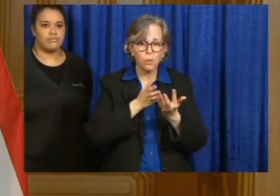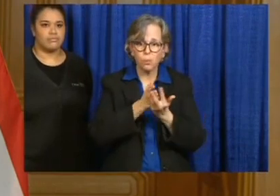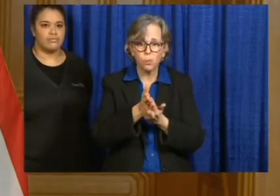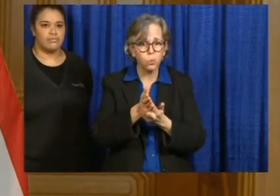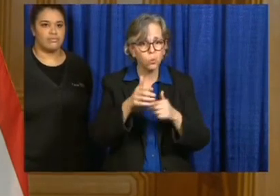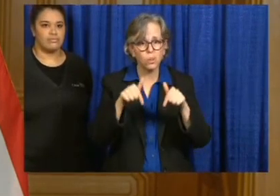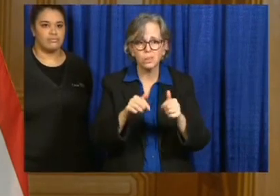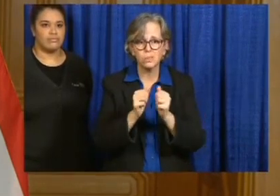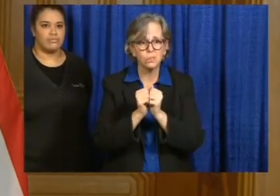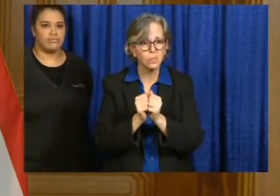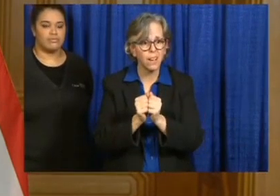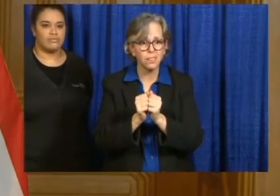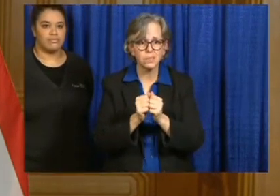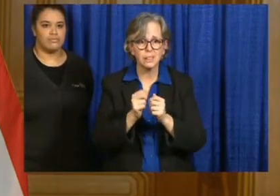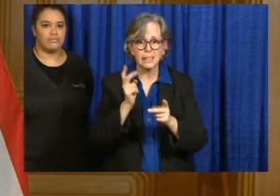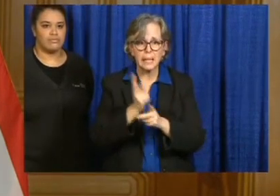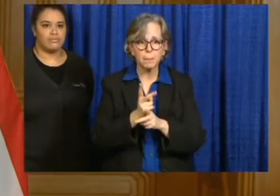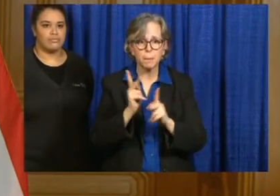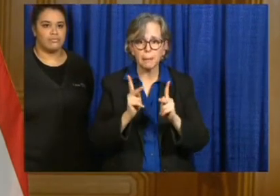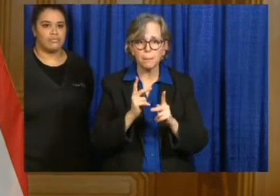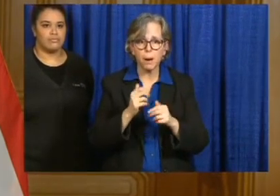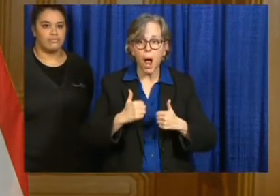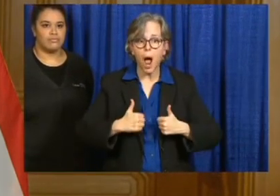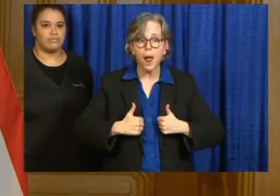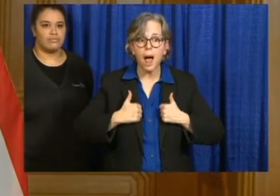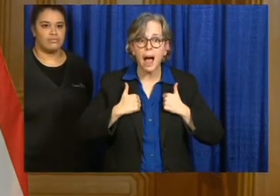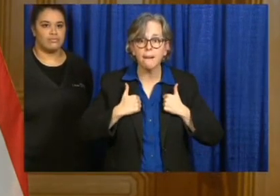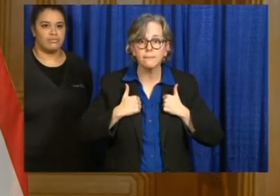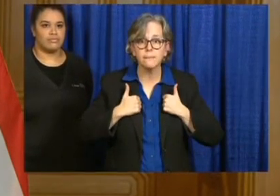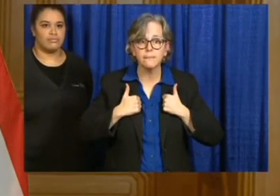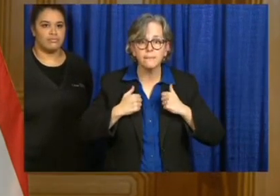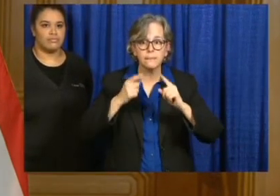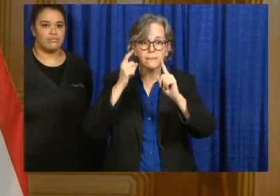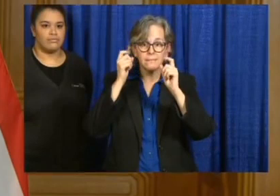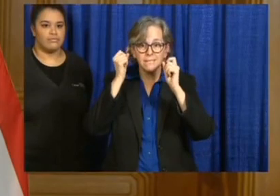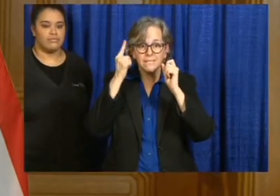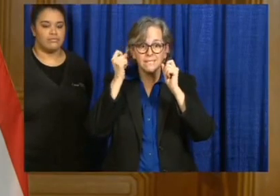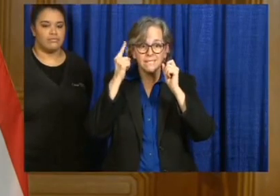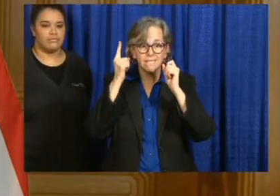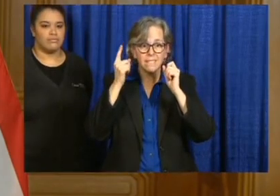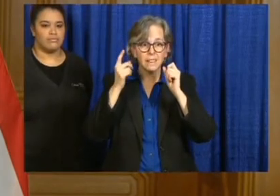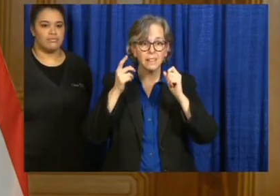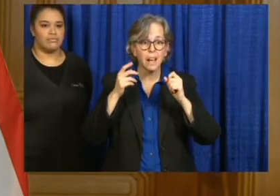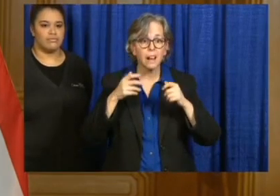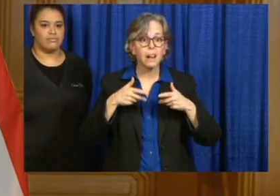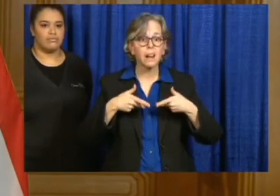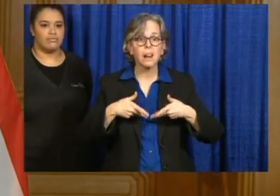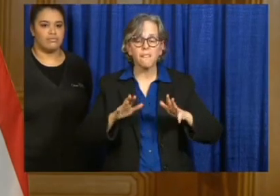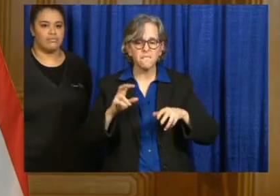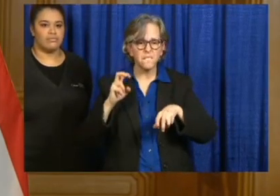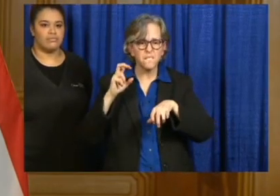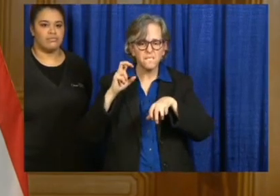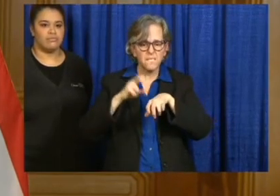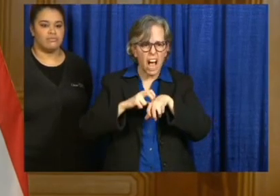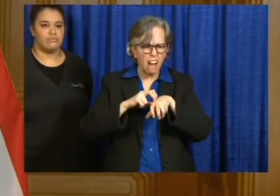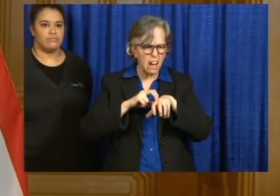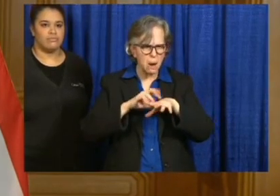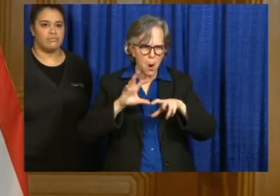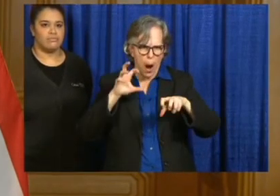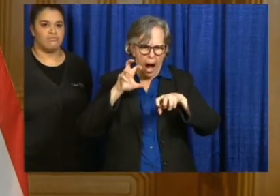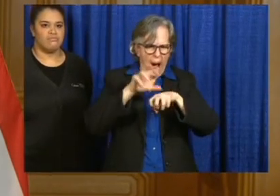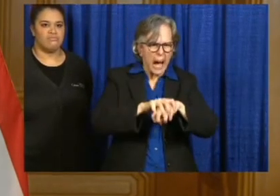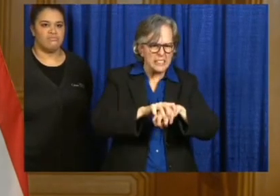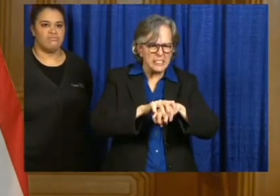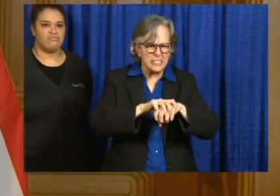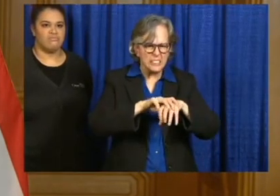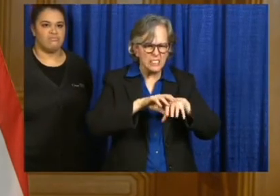everybody alive getting through it. We can't let this monster come up. We've got to keep trying to keep pushing it down.